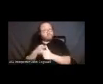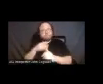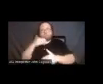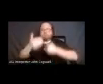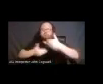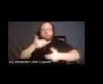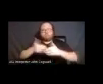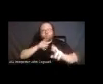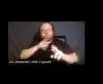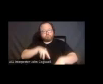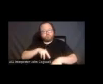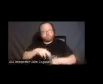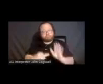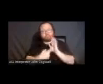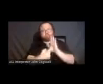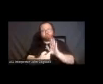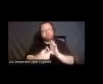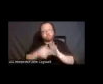report on that plan.